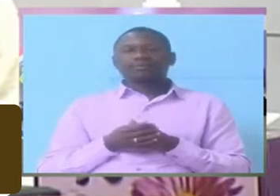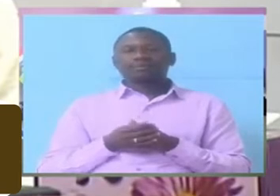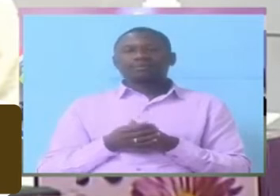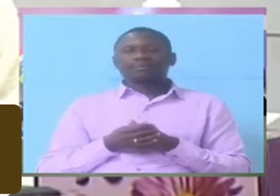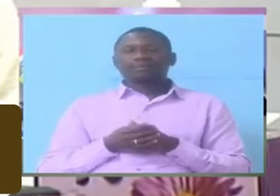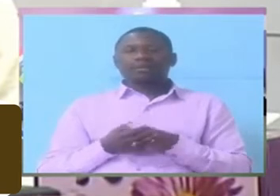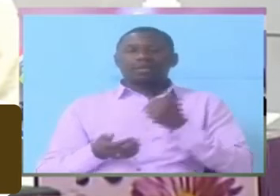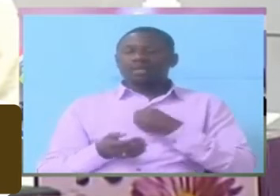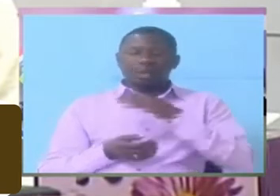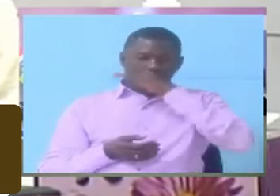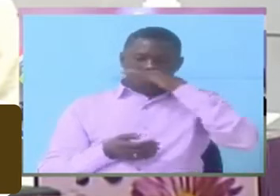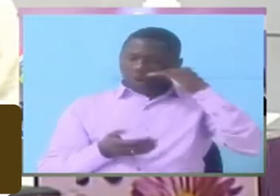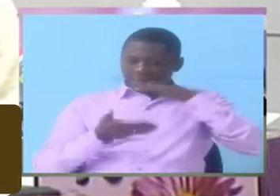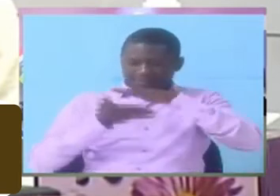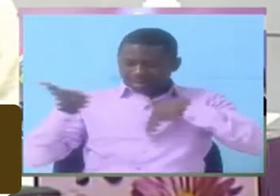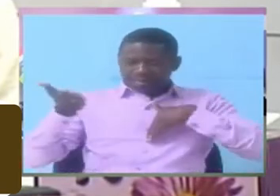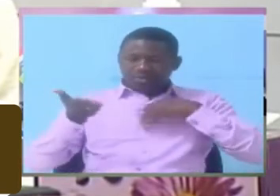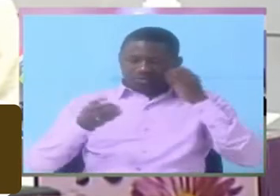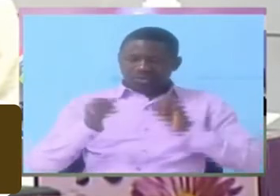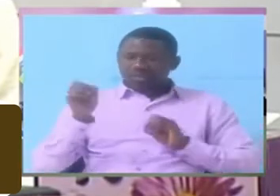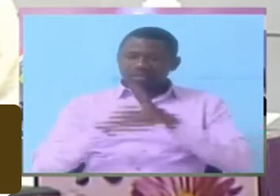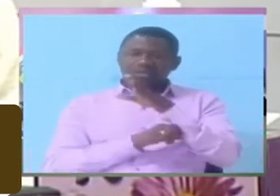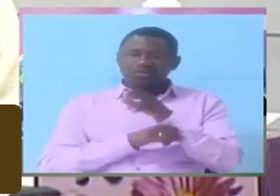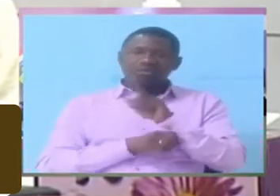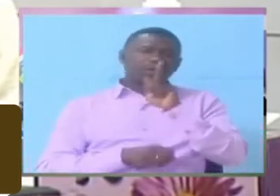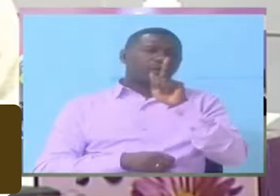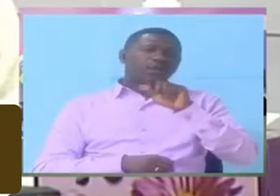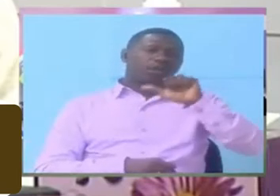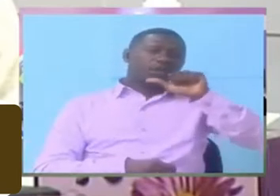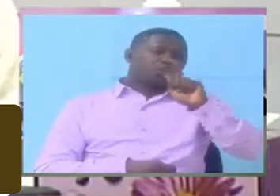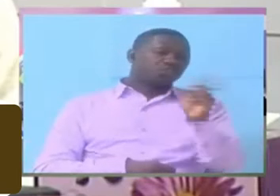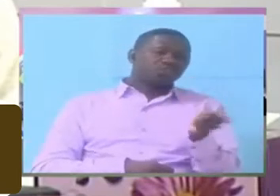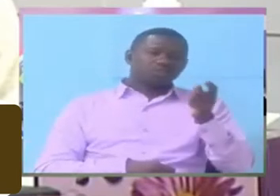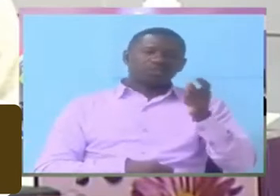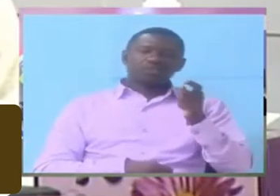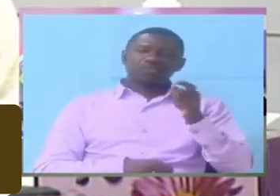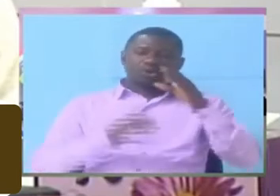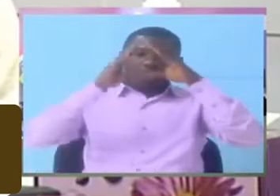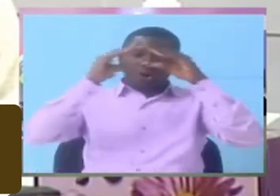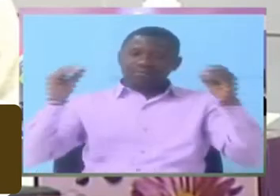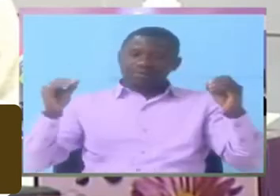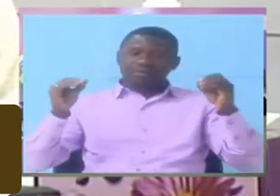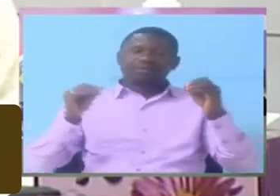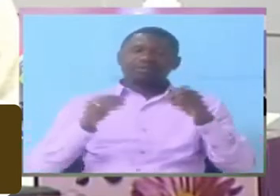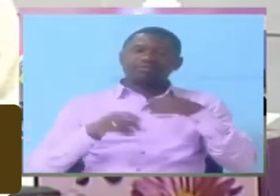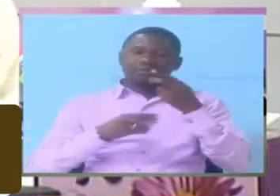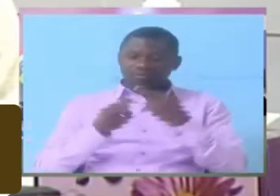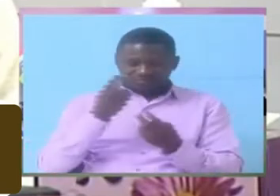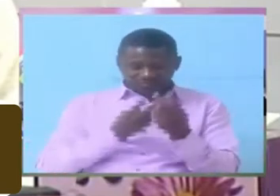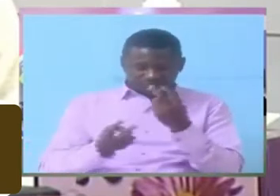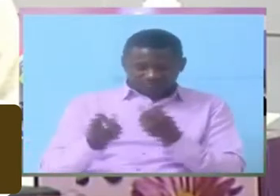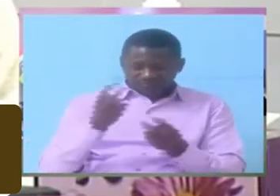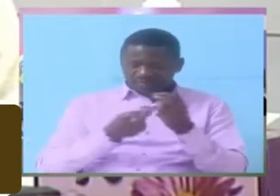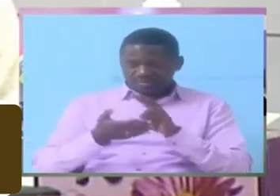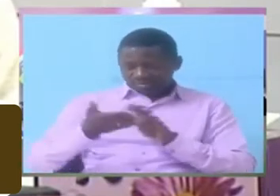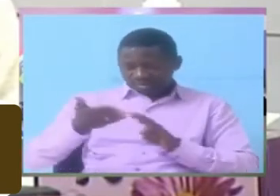the white paper was sent to AG's chambers. And yao kaito ki AG la office waleto. For a review. Puru ya jube. And then